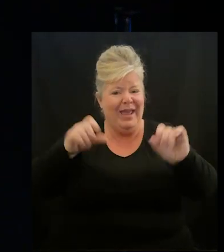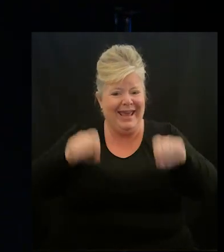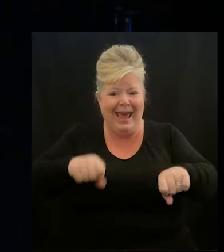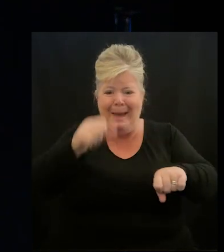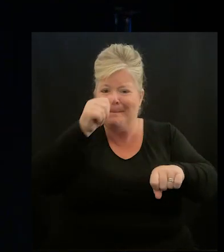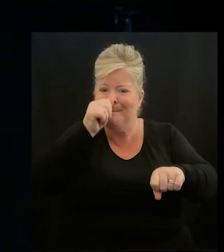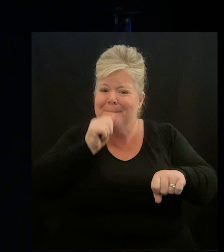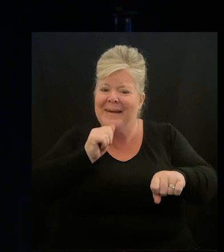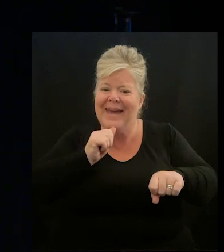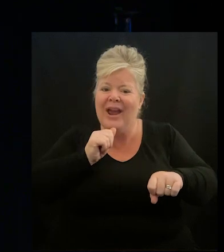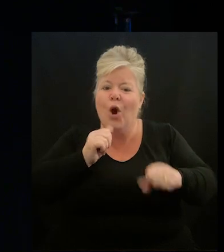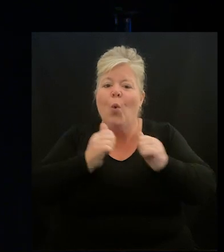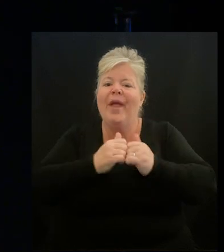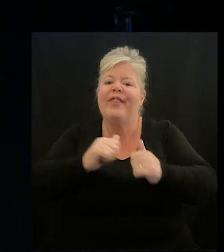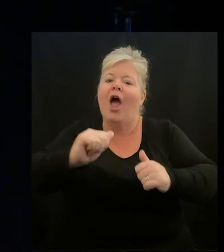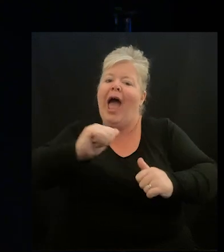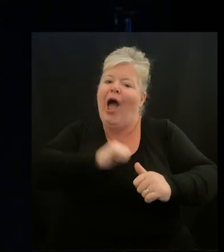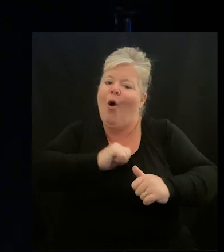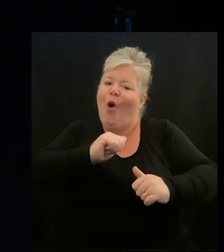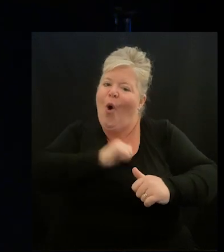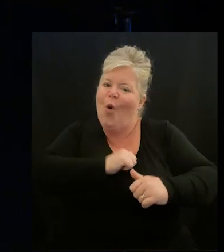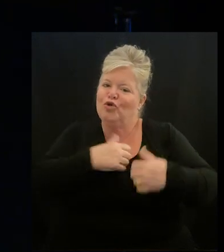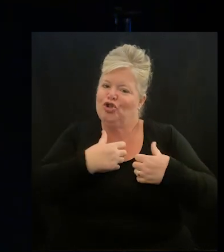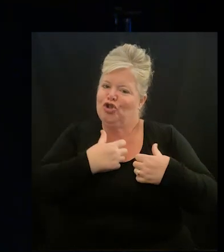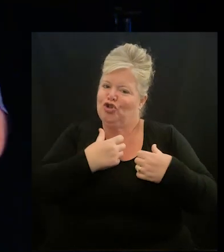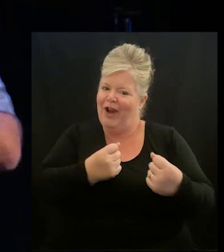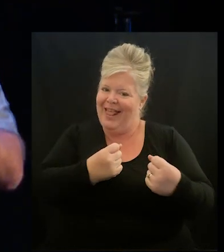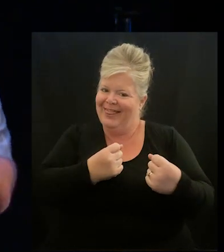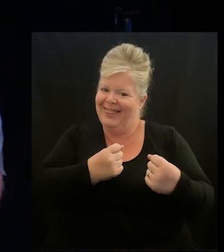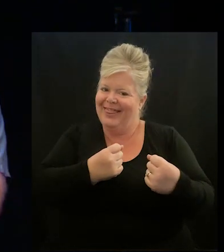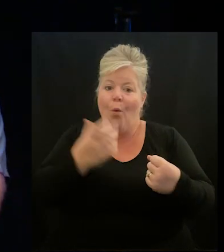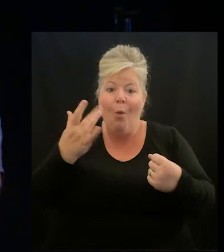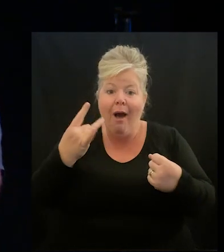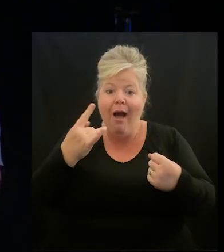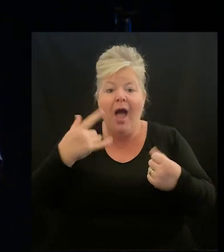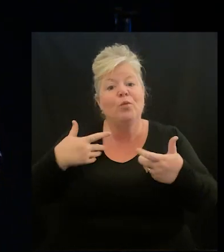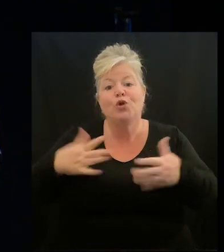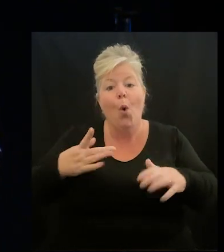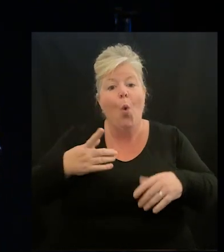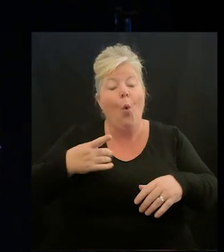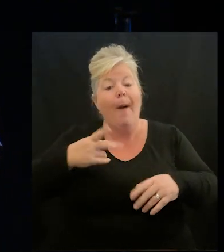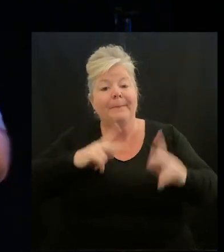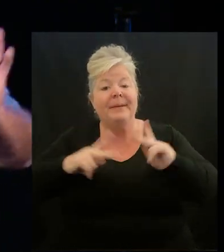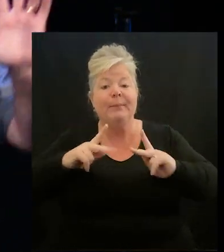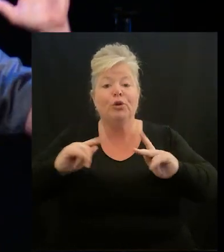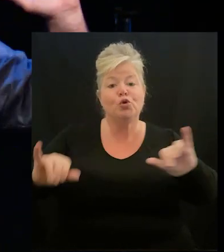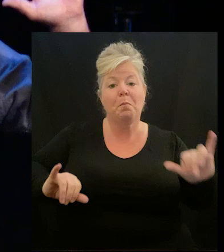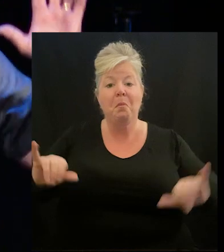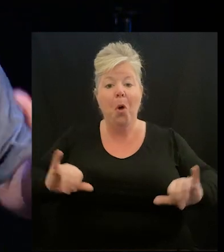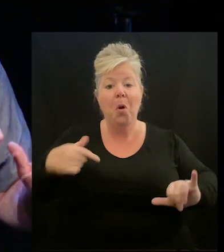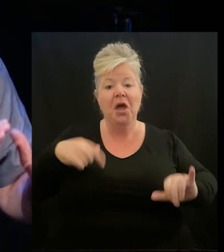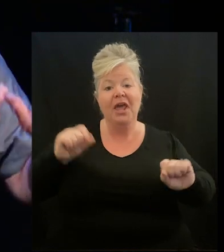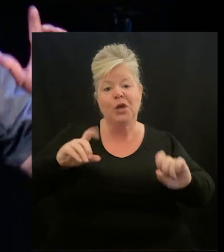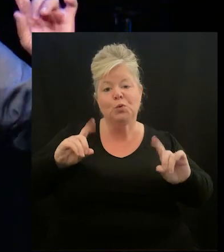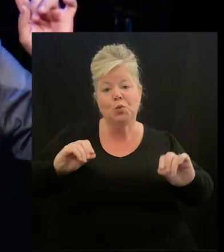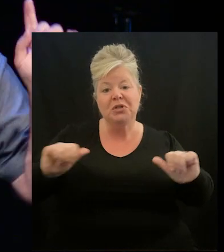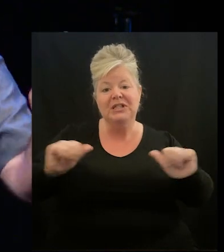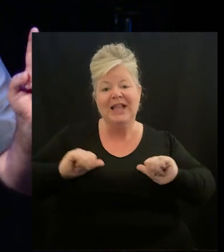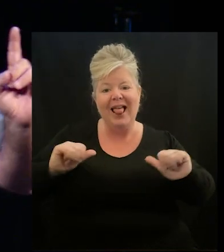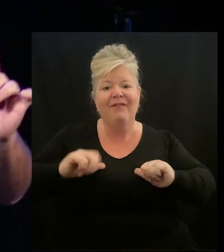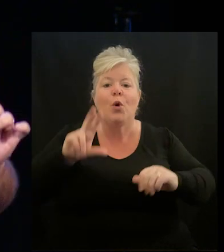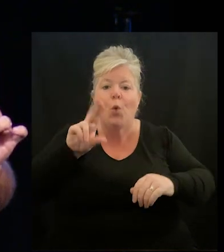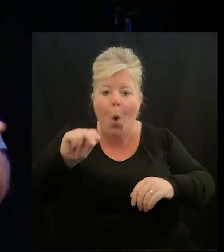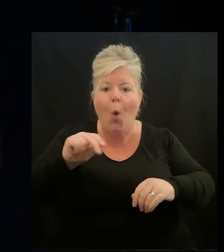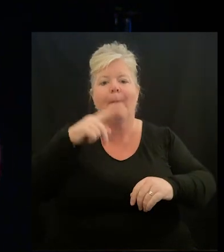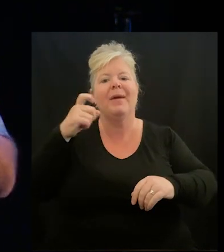bear on our own strength so that we don't boast in our own strength and we become desperate for